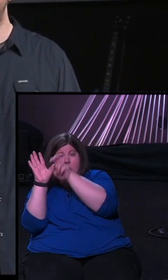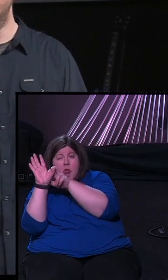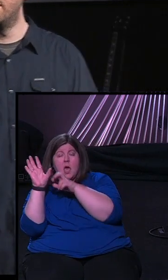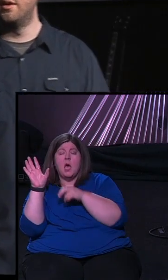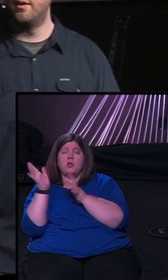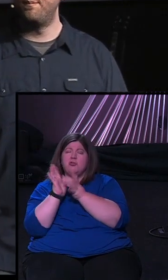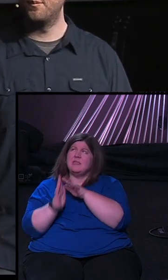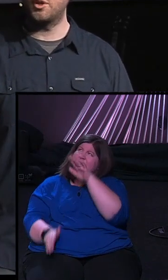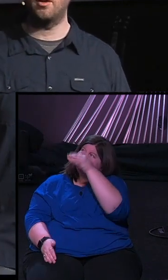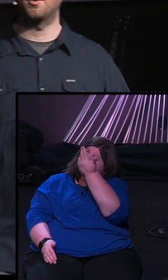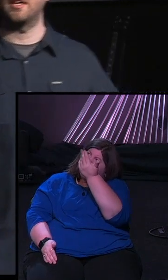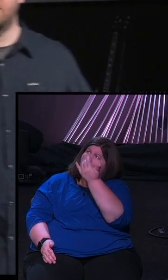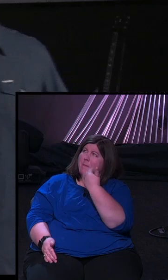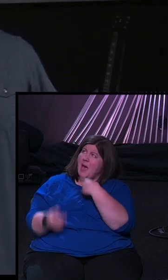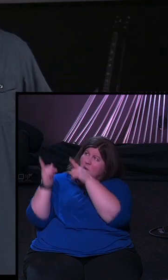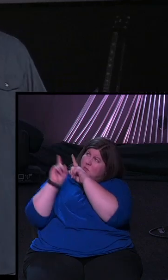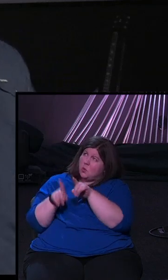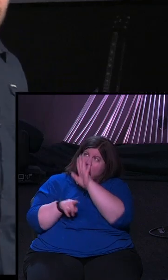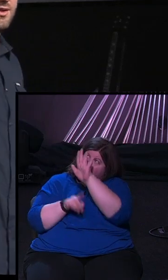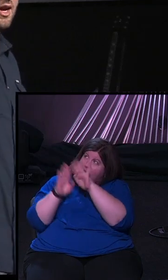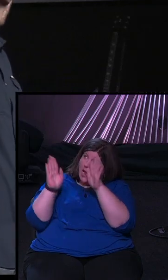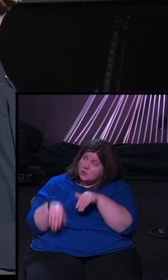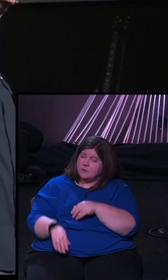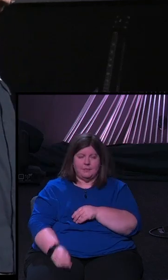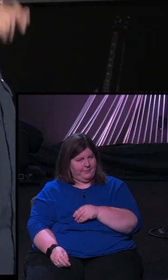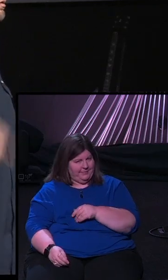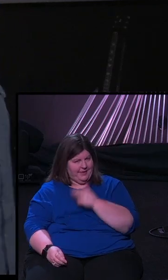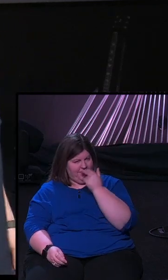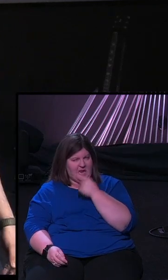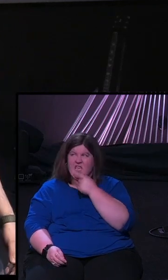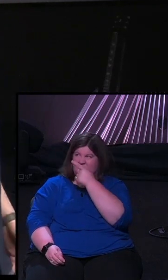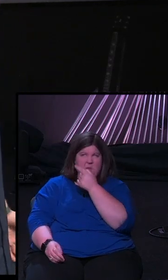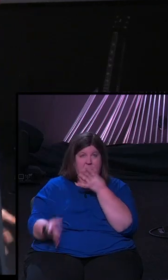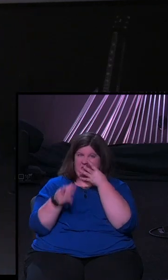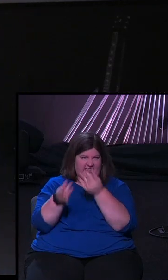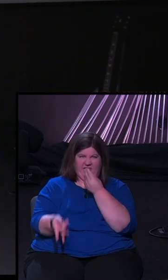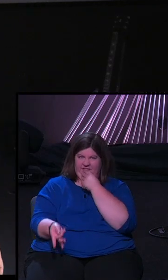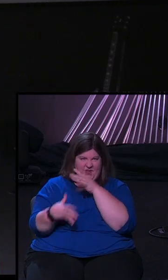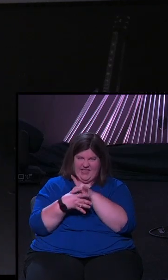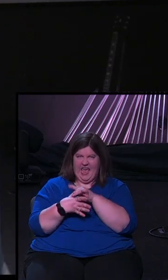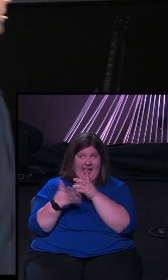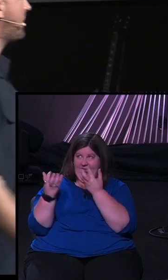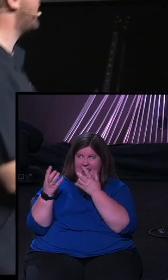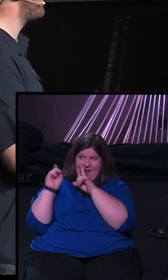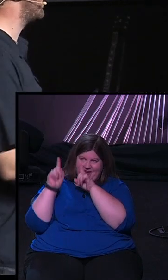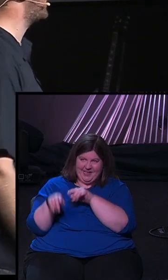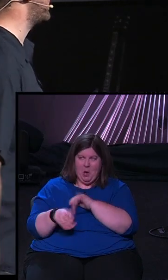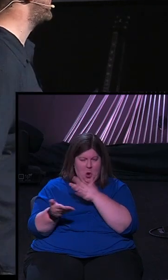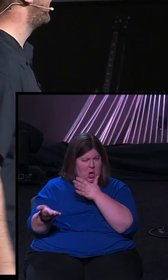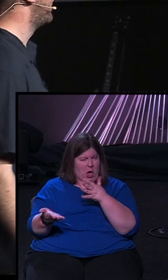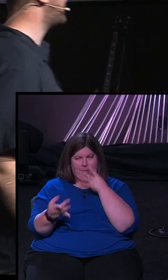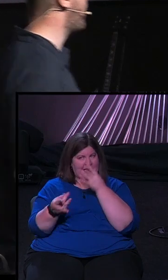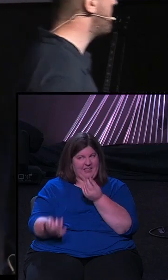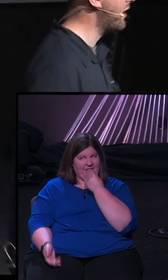house. Which I also think is funny. I want to go to your house. I bet you got steak. Let's go to your place. Whip up something